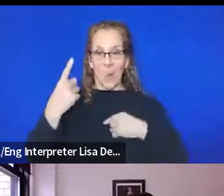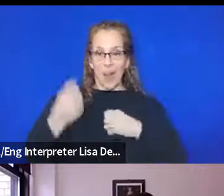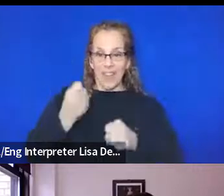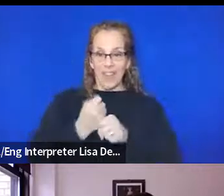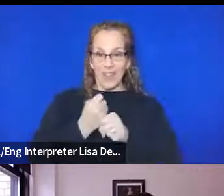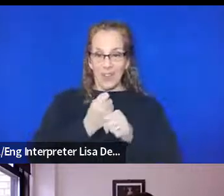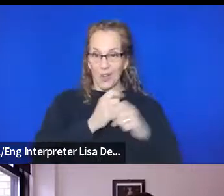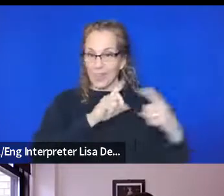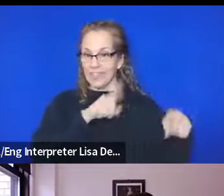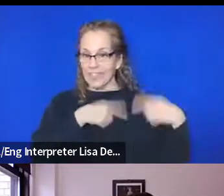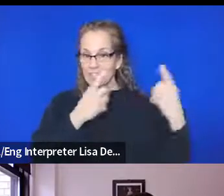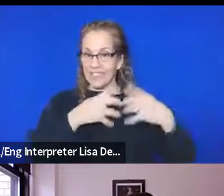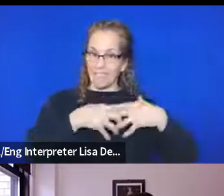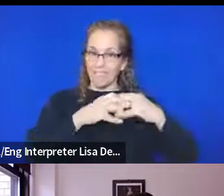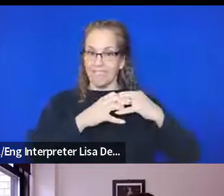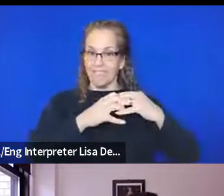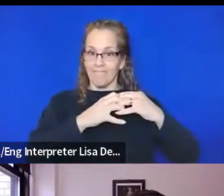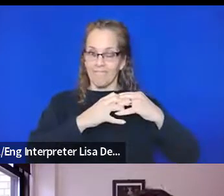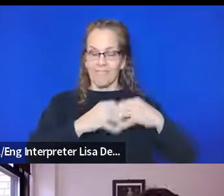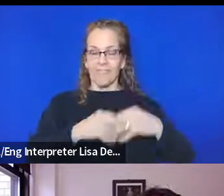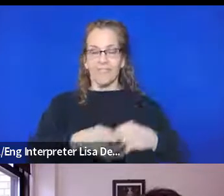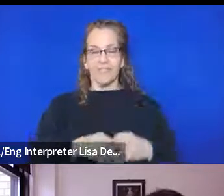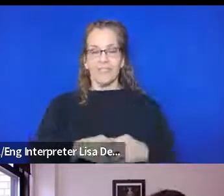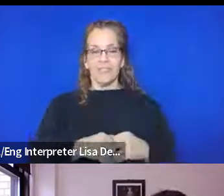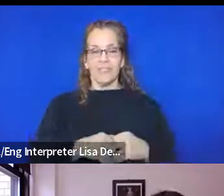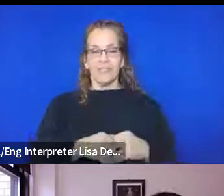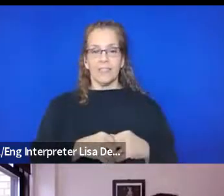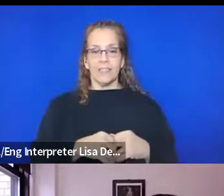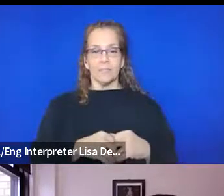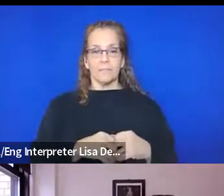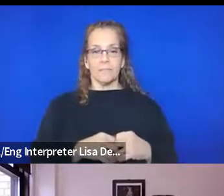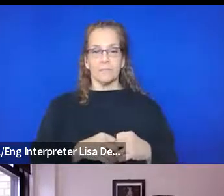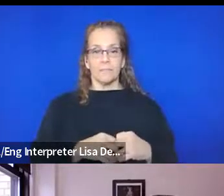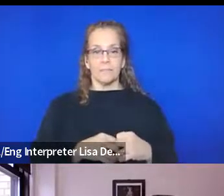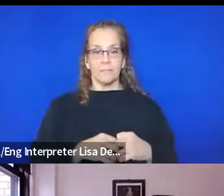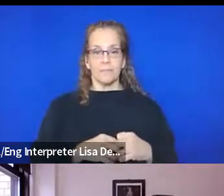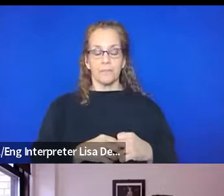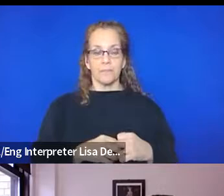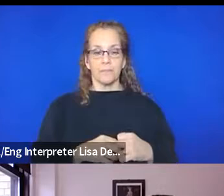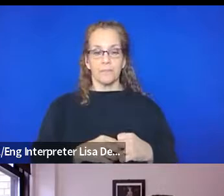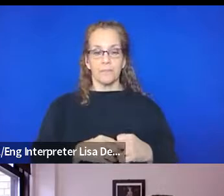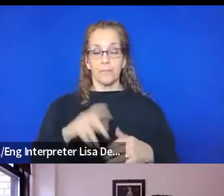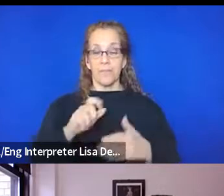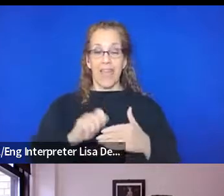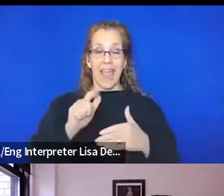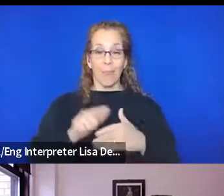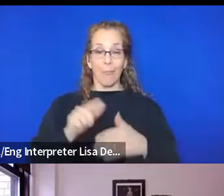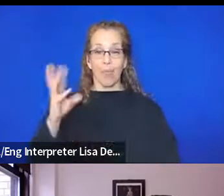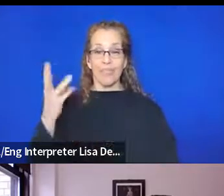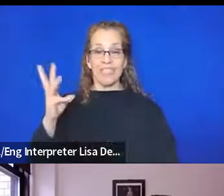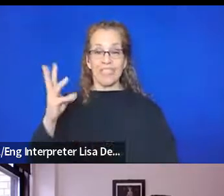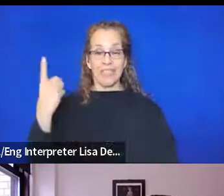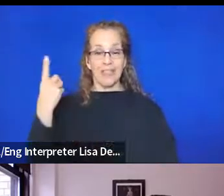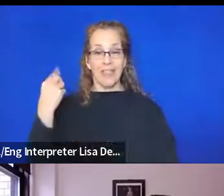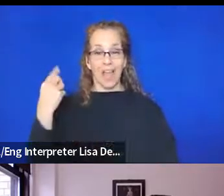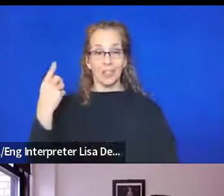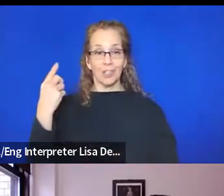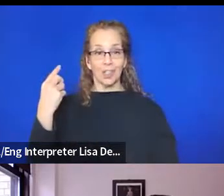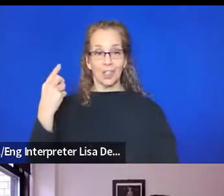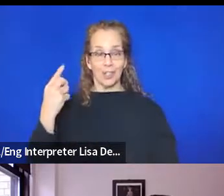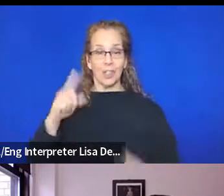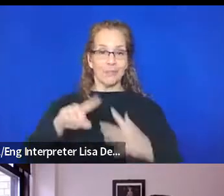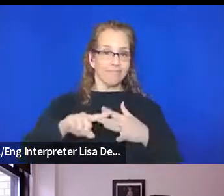Lab, is a year anniversary since it began, on April 16th of last year. So, we've